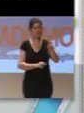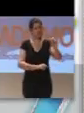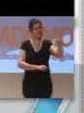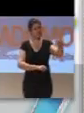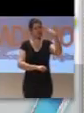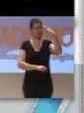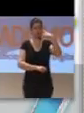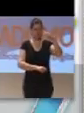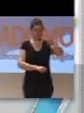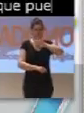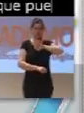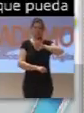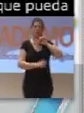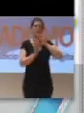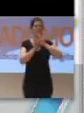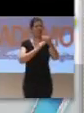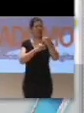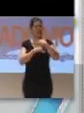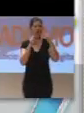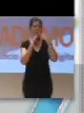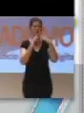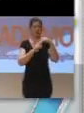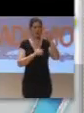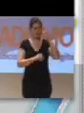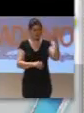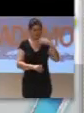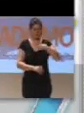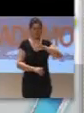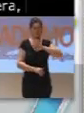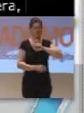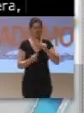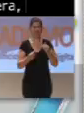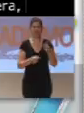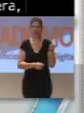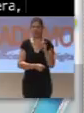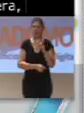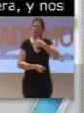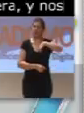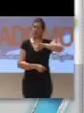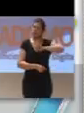wristband because it was annoying, or because they